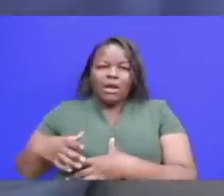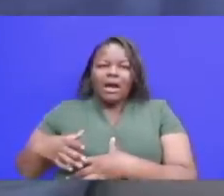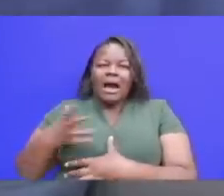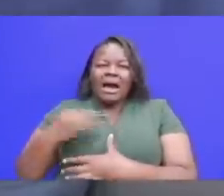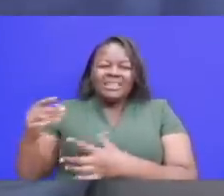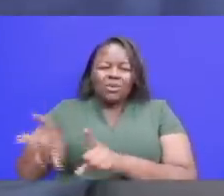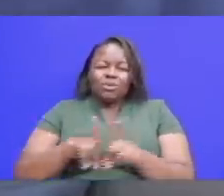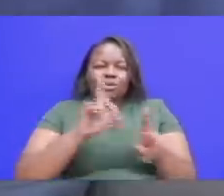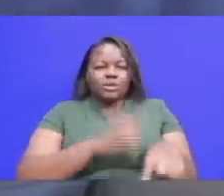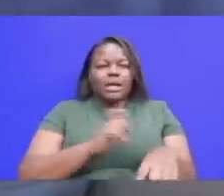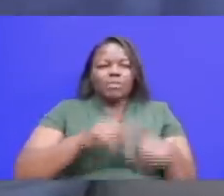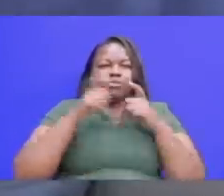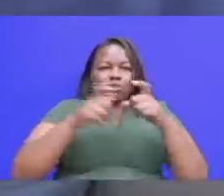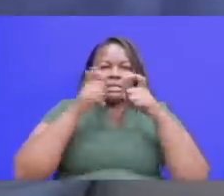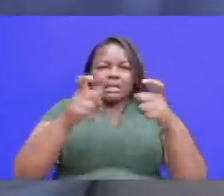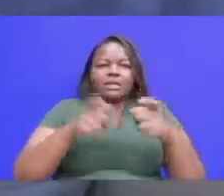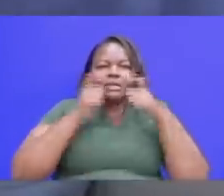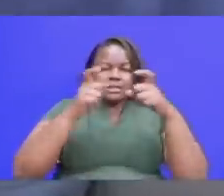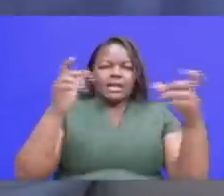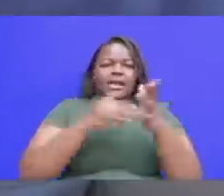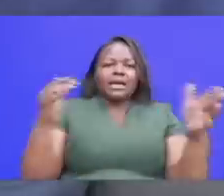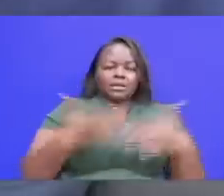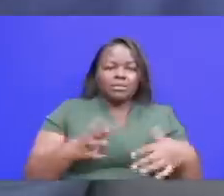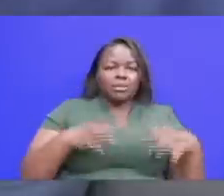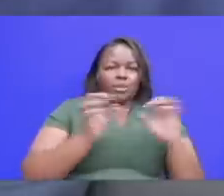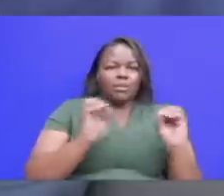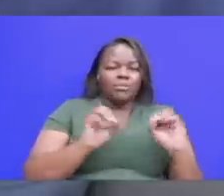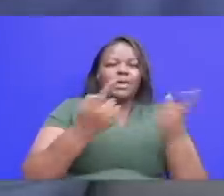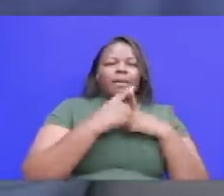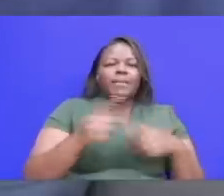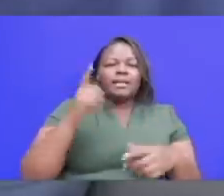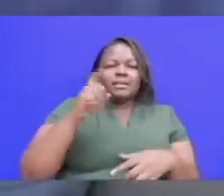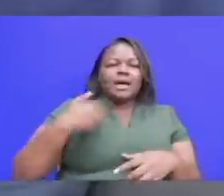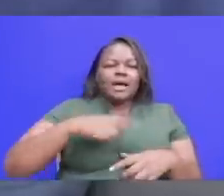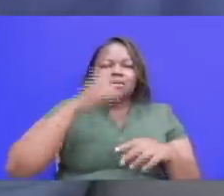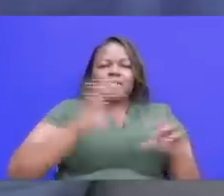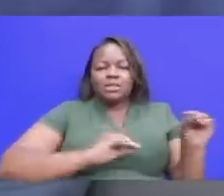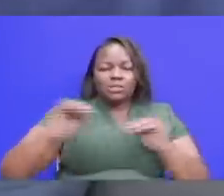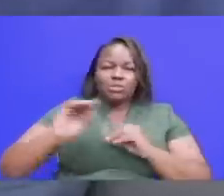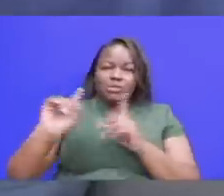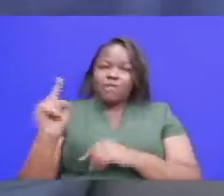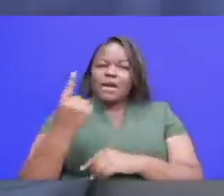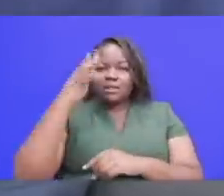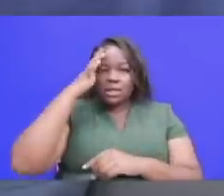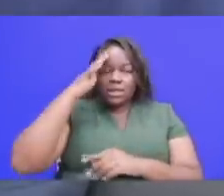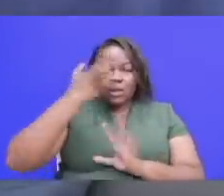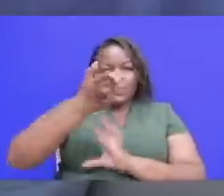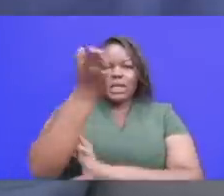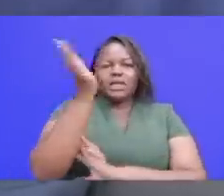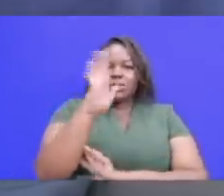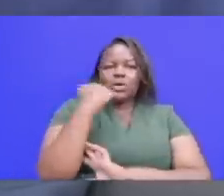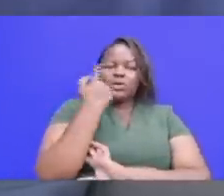triple domino effect even to others, but we should move first of all knowing it is God to